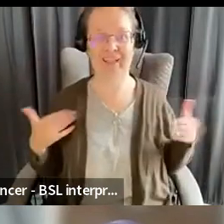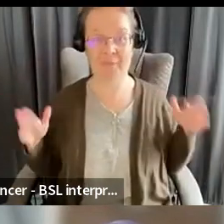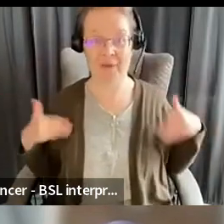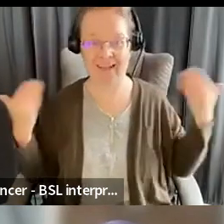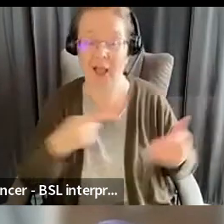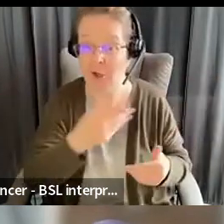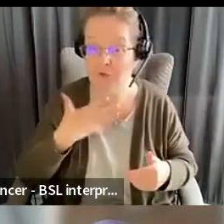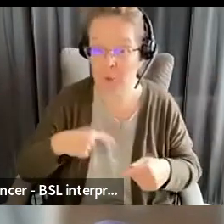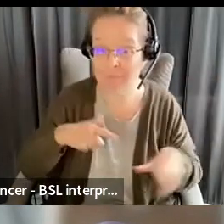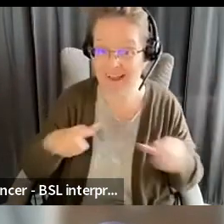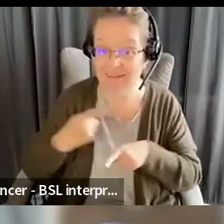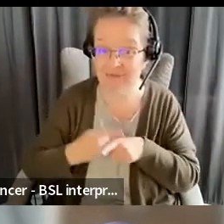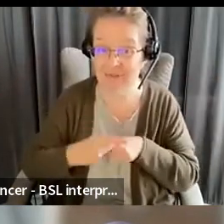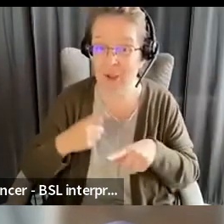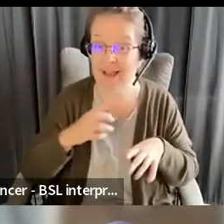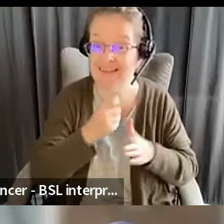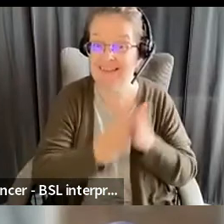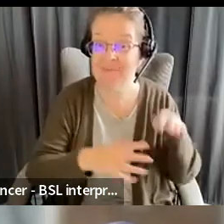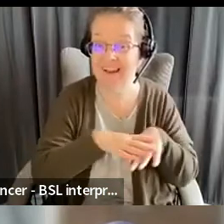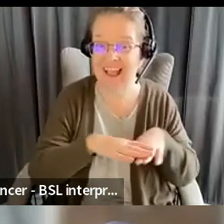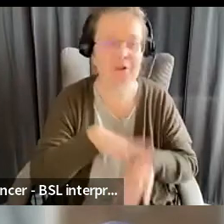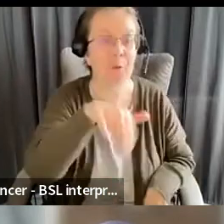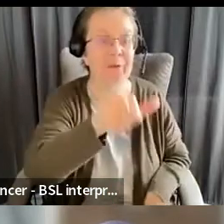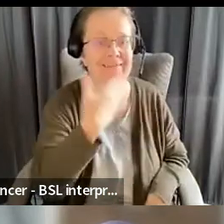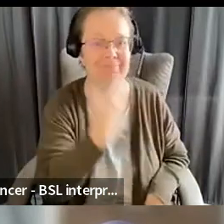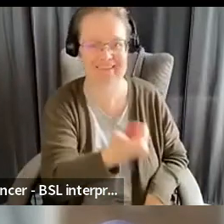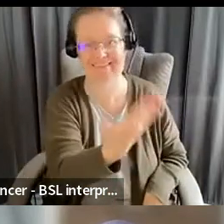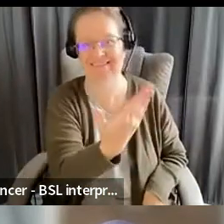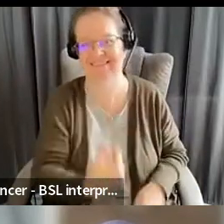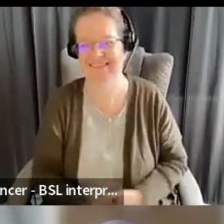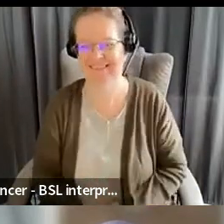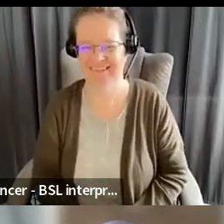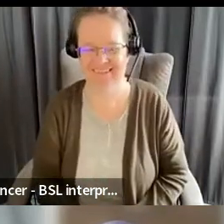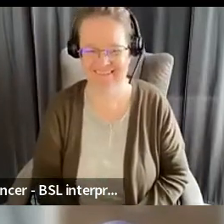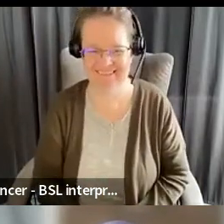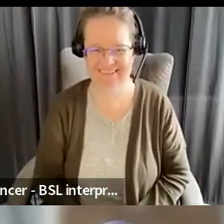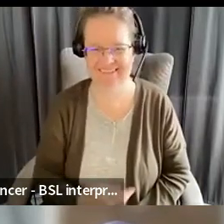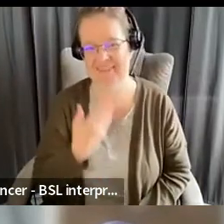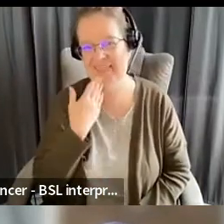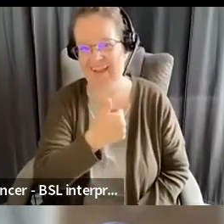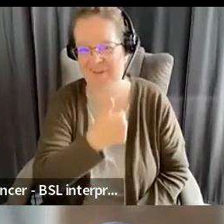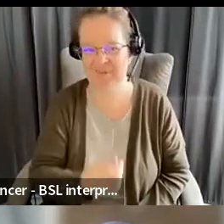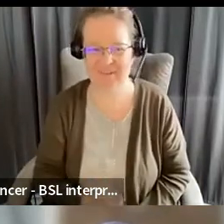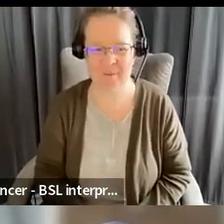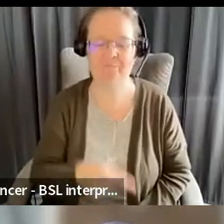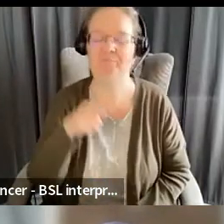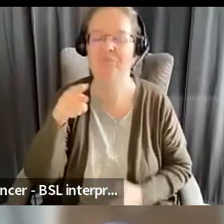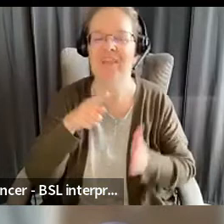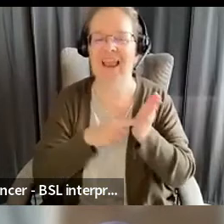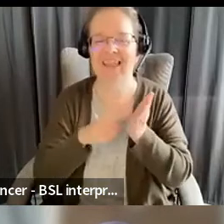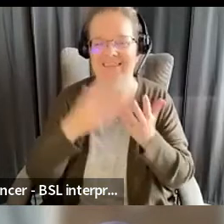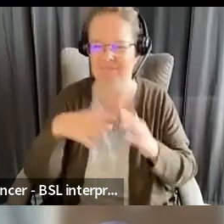talk about the Disability Network? Yes, please, if you can as well. I mean, Lindsay said about it as well,